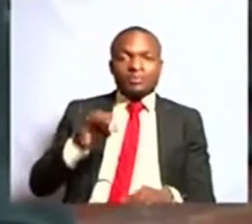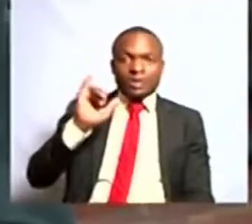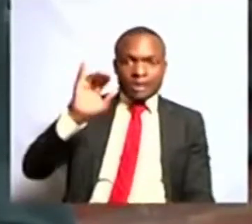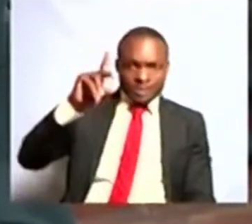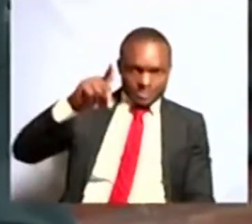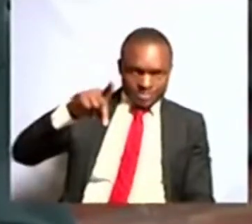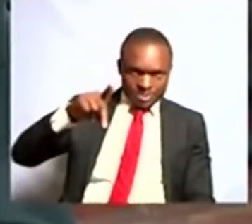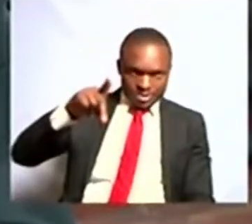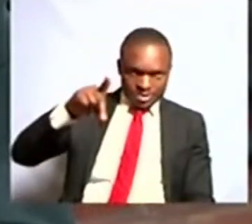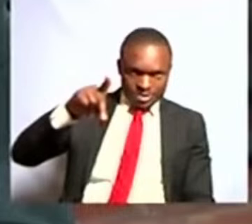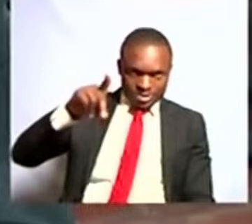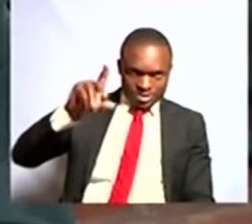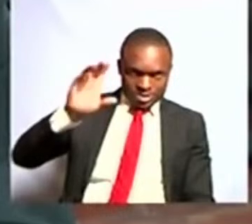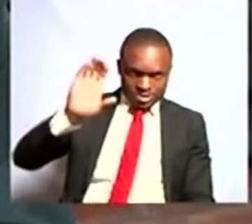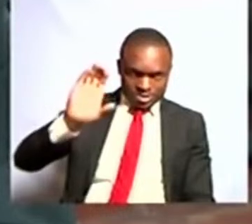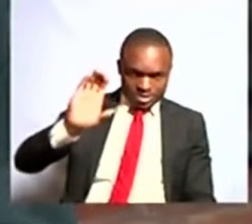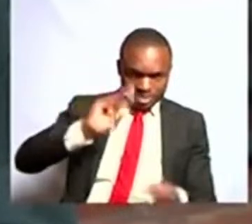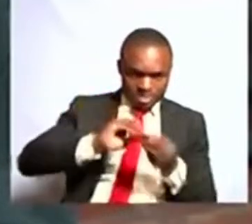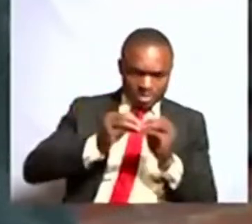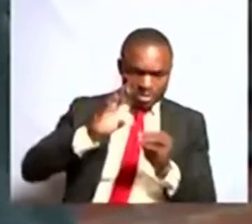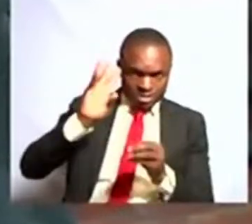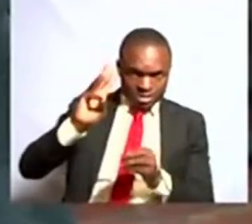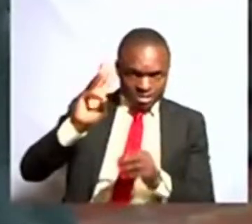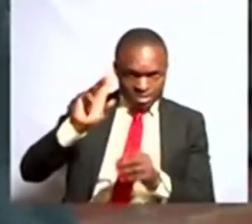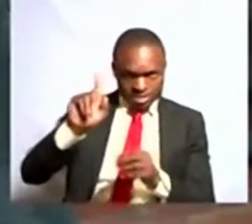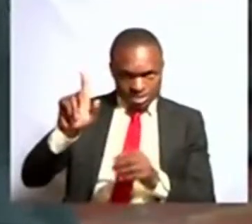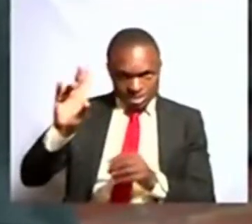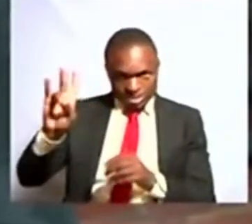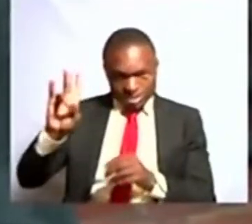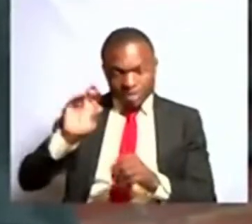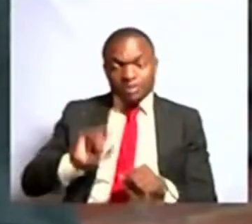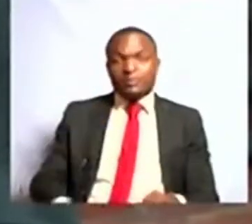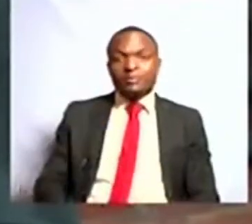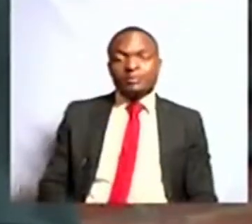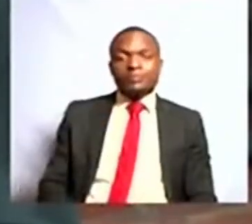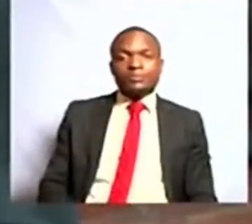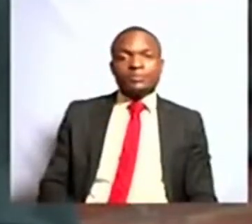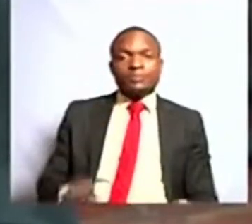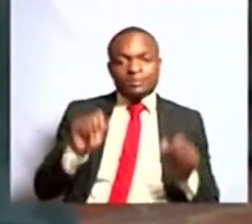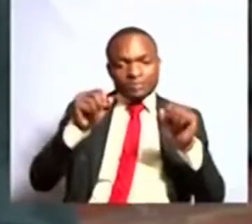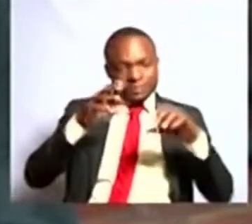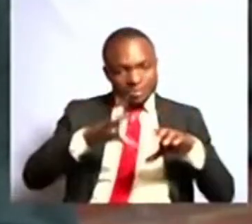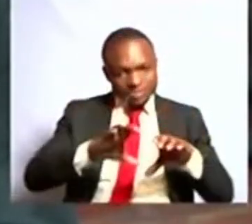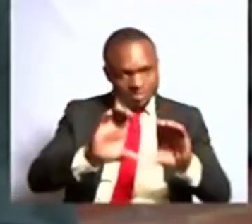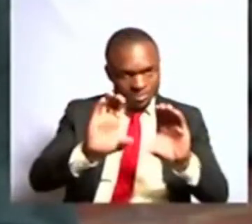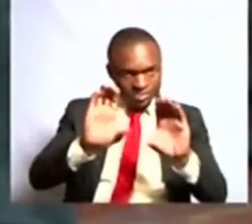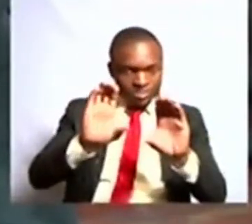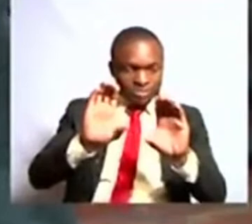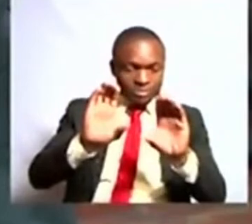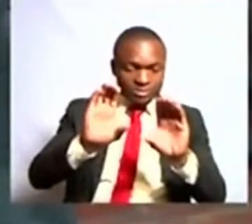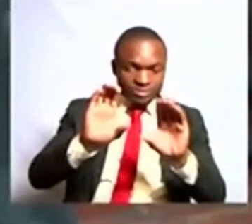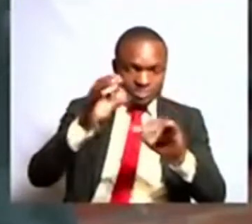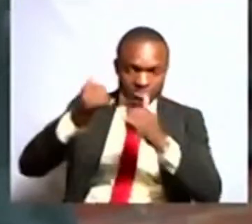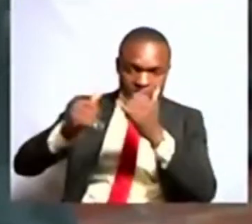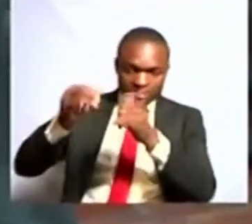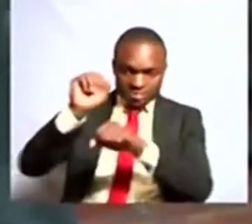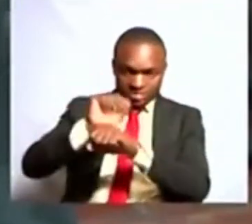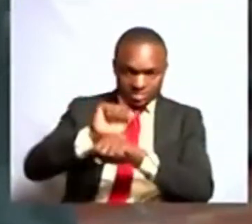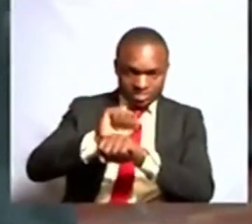IPC number 6 and 7, so that they continue, they finish the